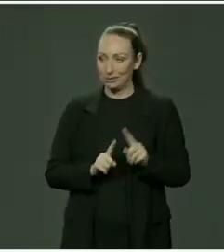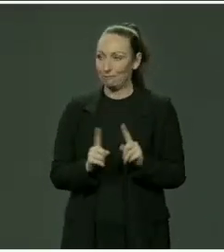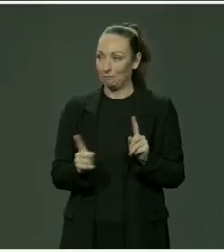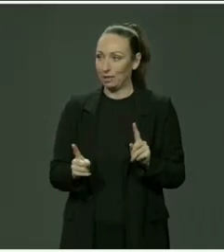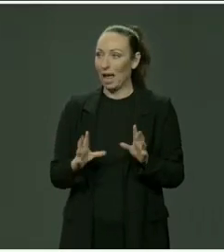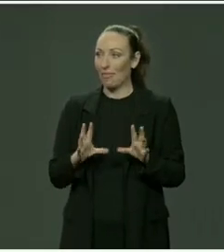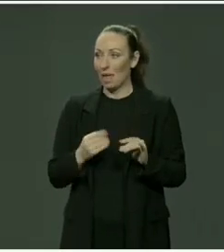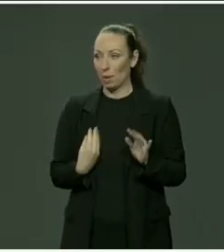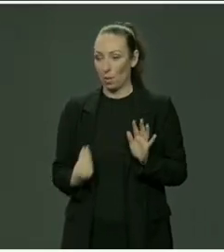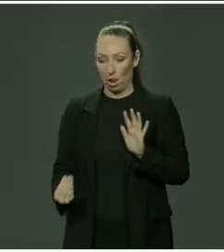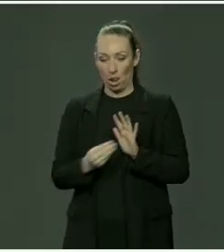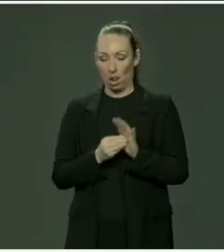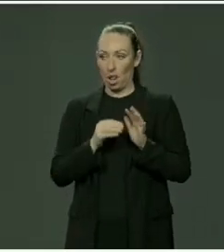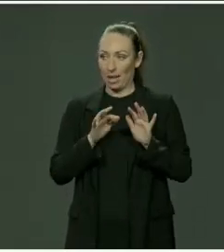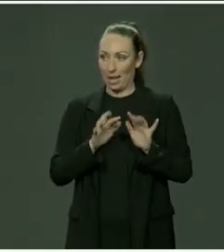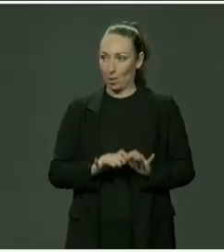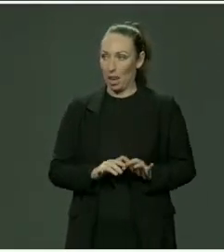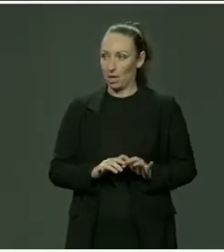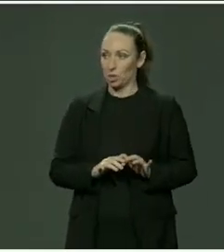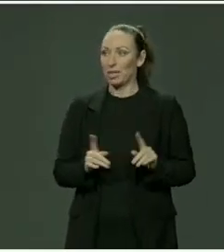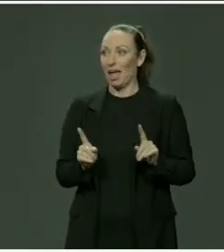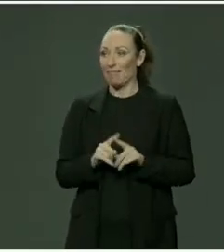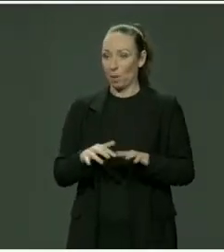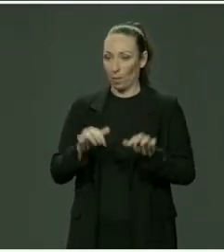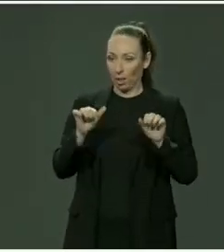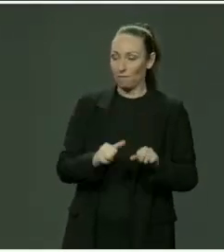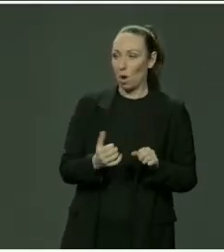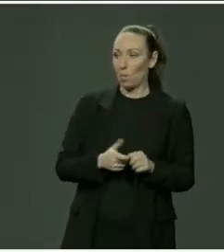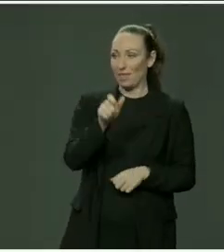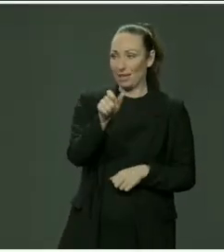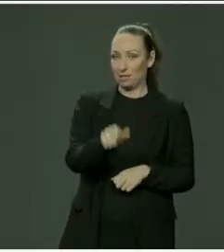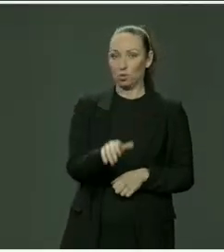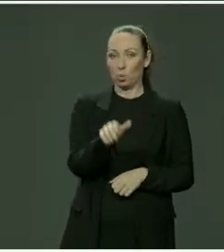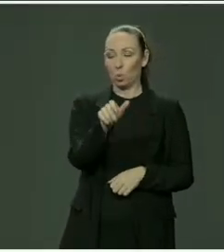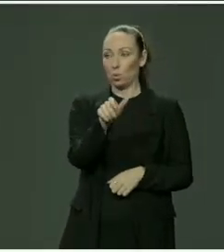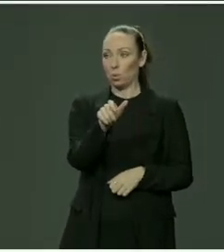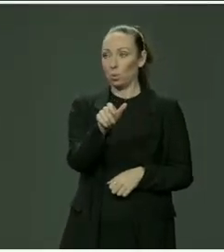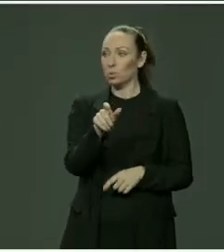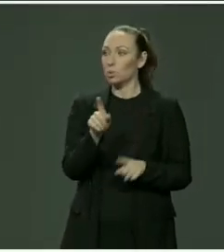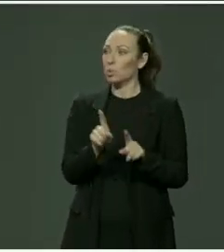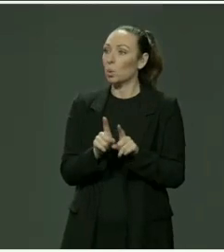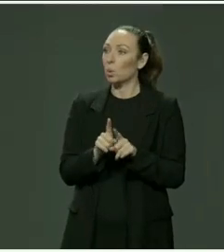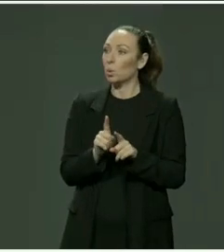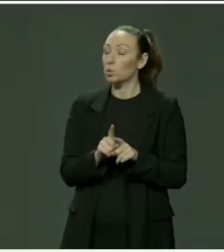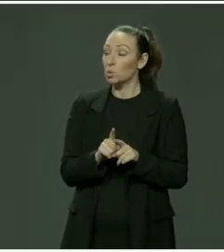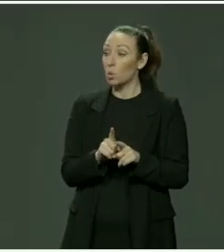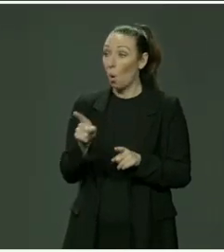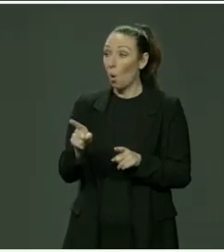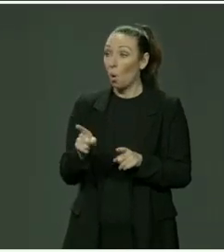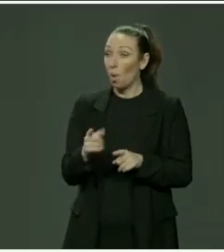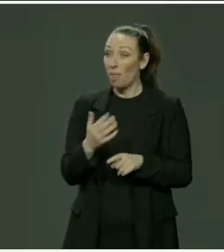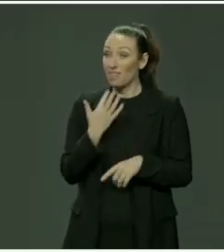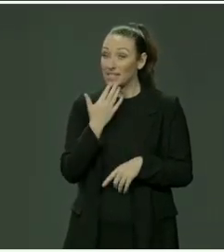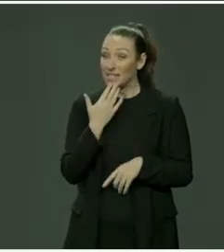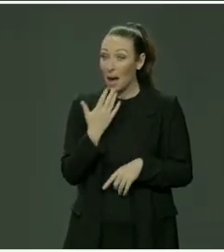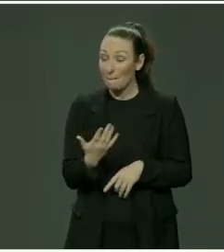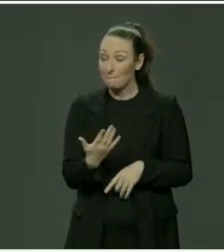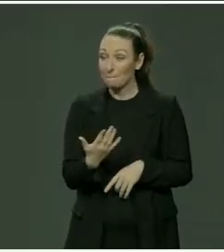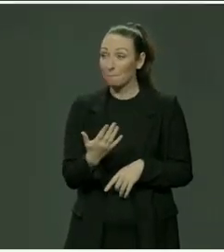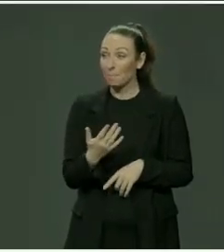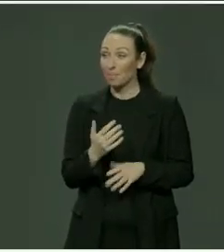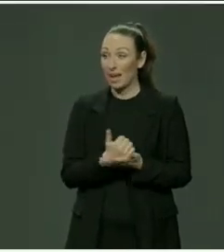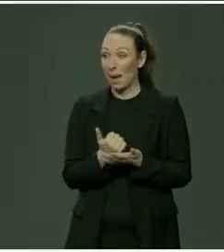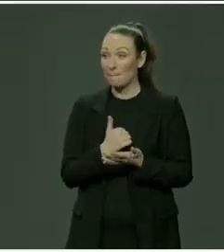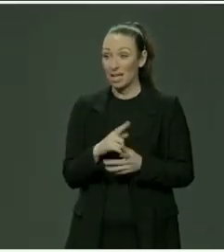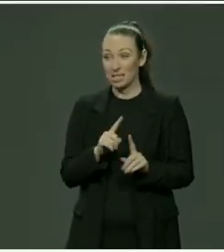also confirm loans with individual borrowers. So I couldn't give you a specific number, but it's quite an extensive sample that we perform. It's a different